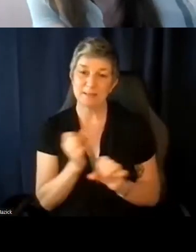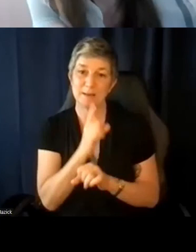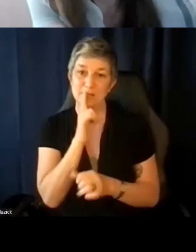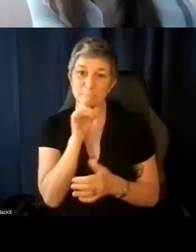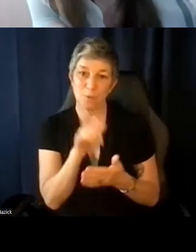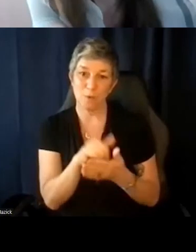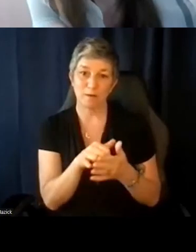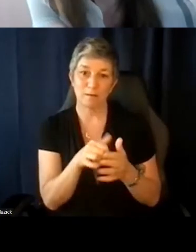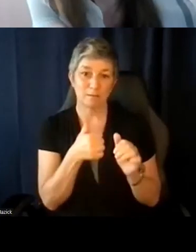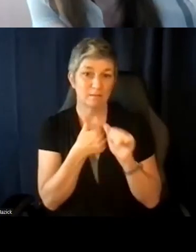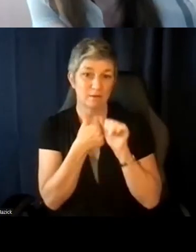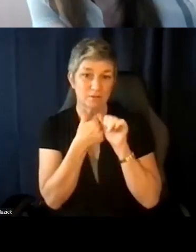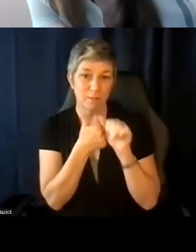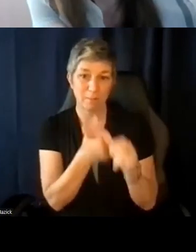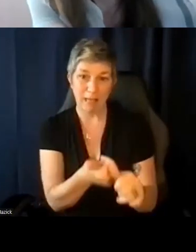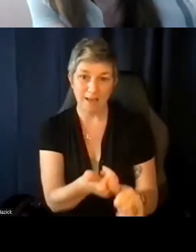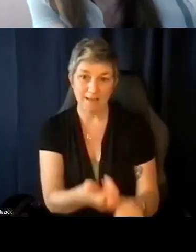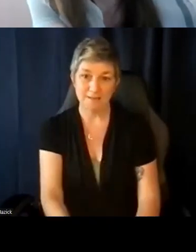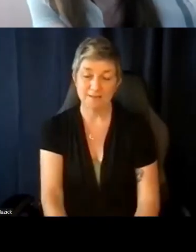compliance?